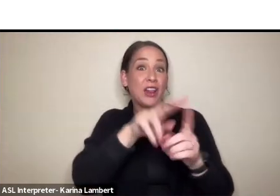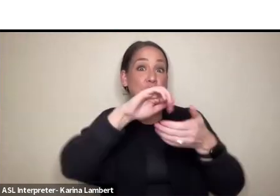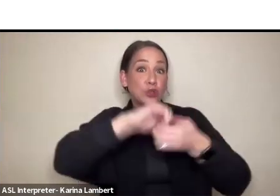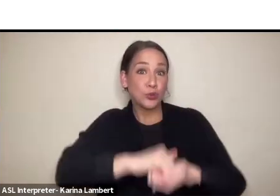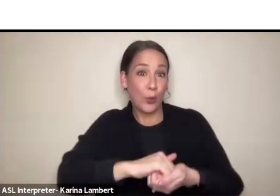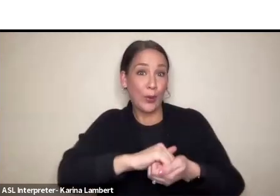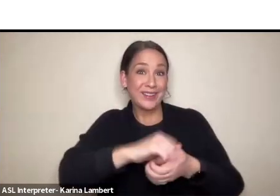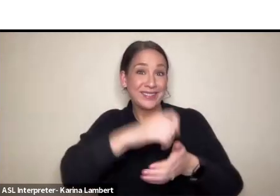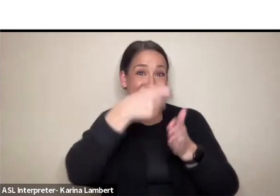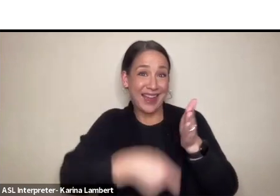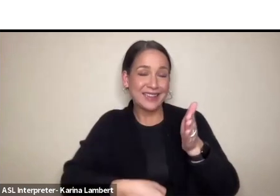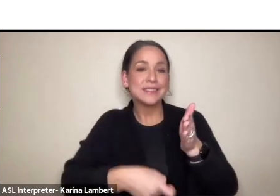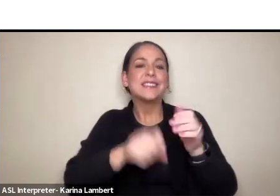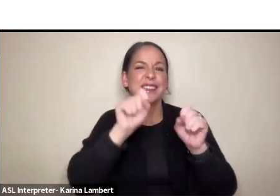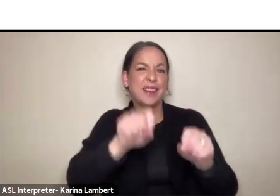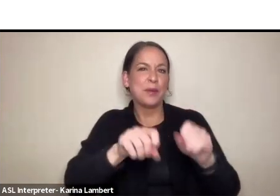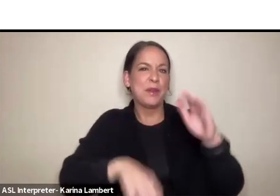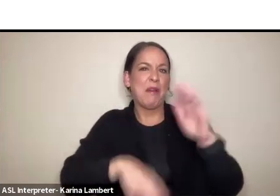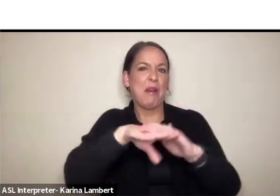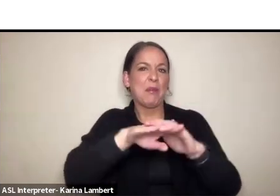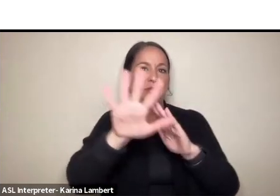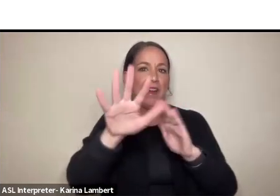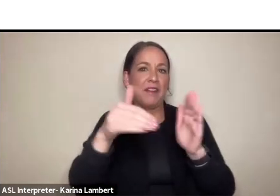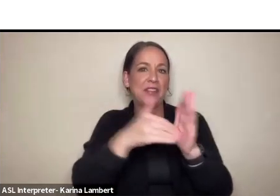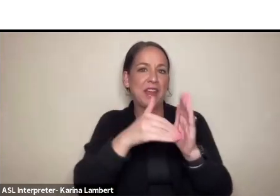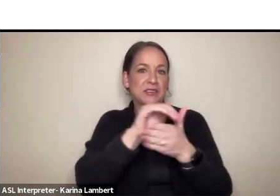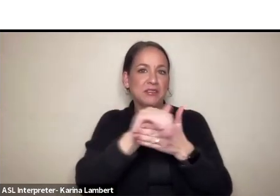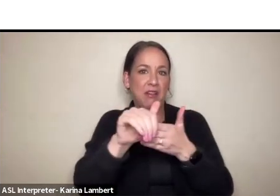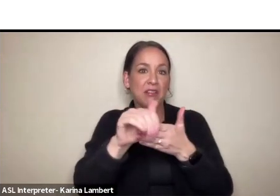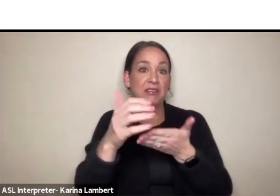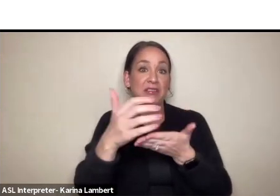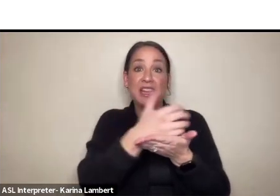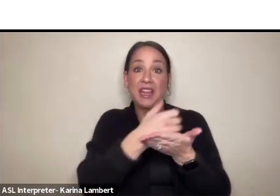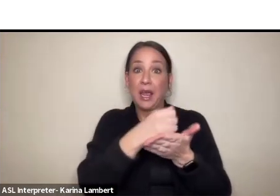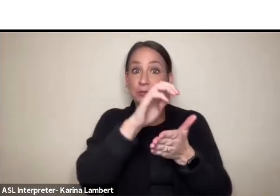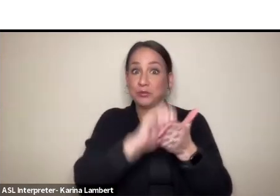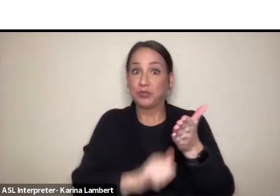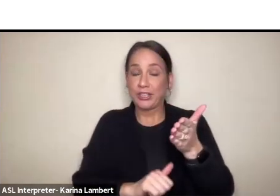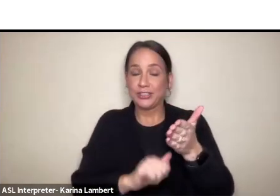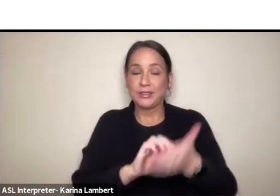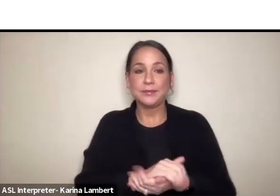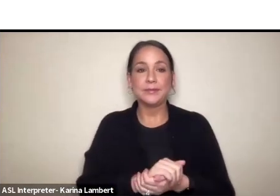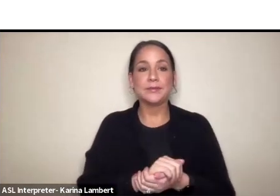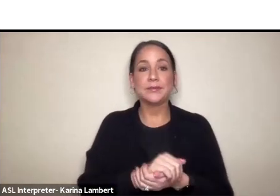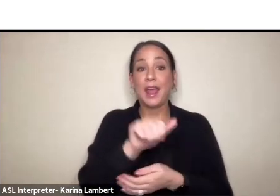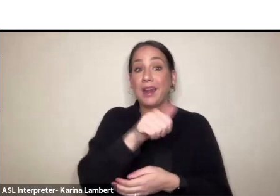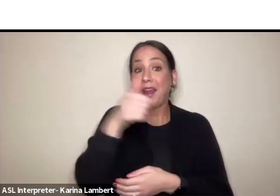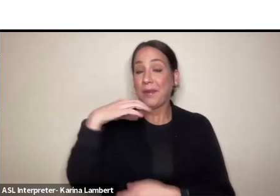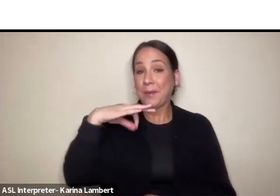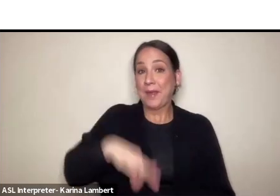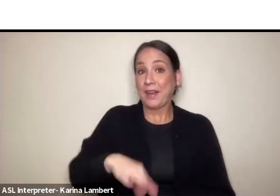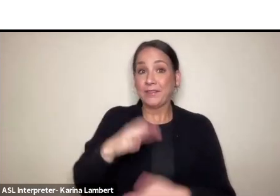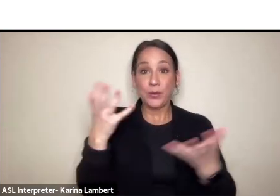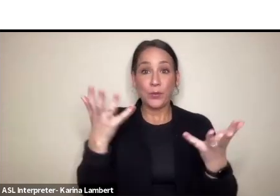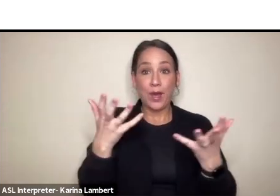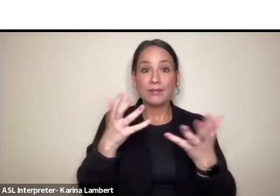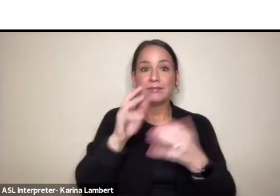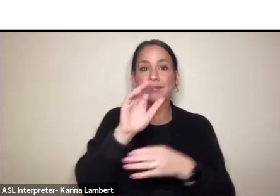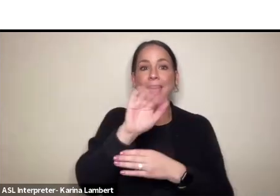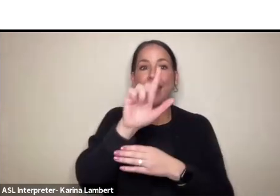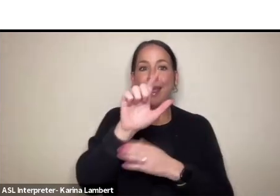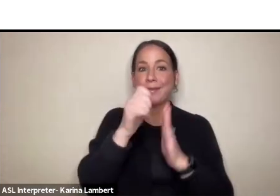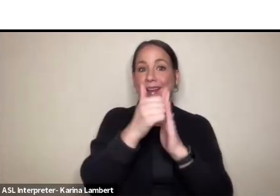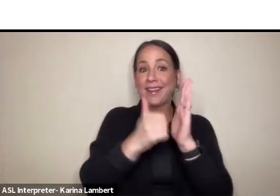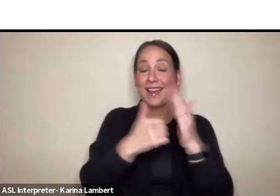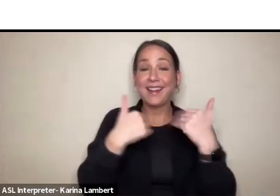be up to $5,000 as an income subtraction. Another benefit is ABLE accounts have really